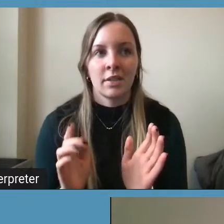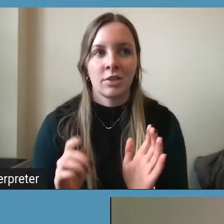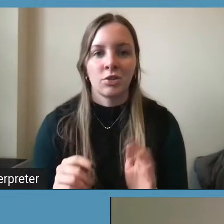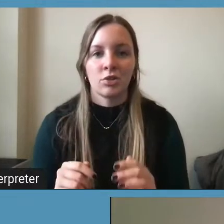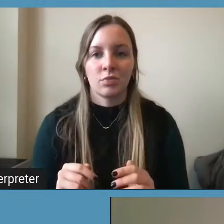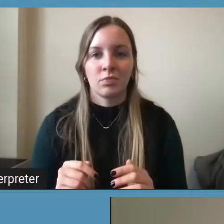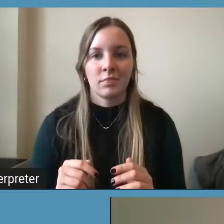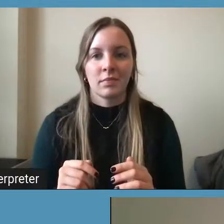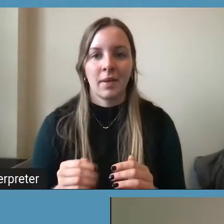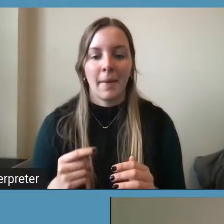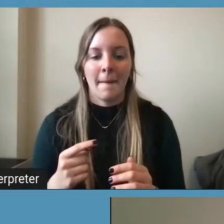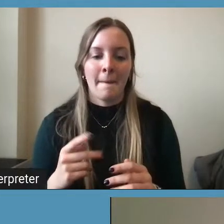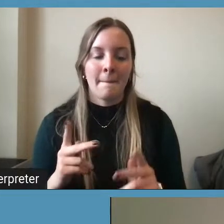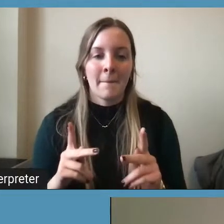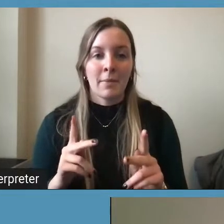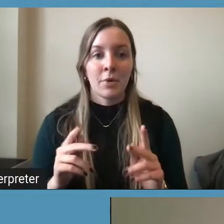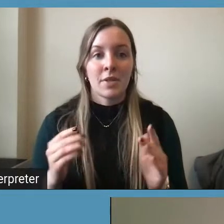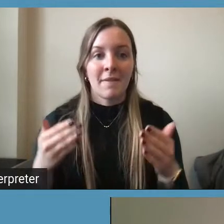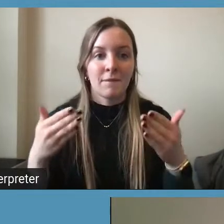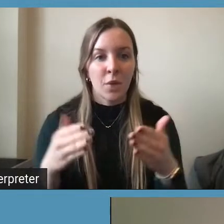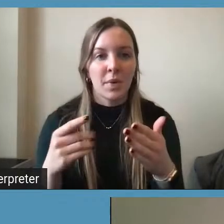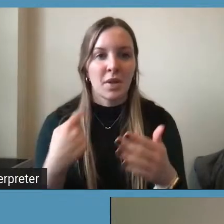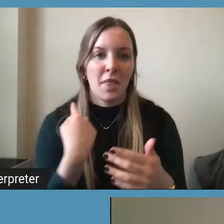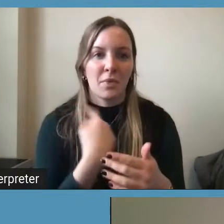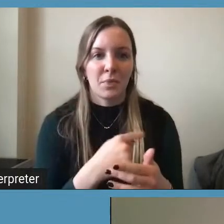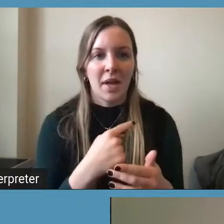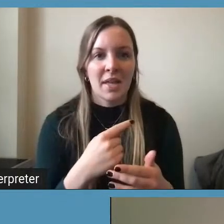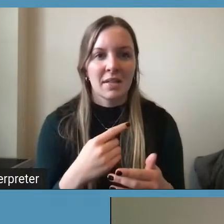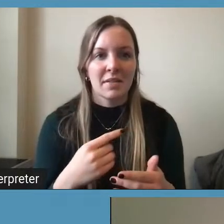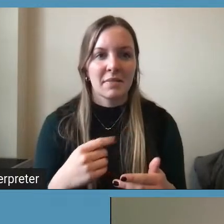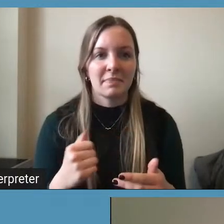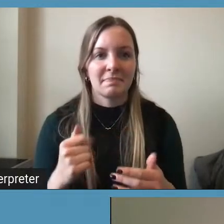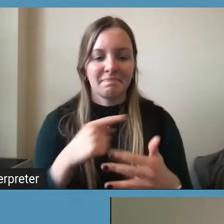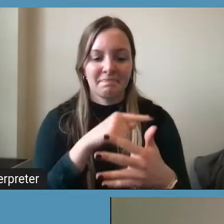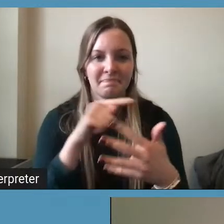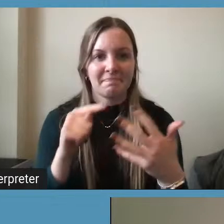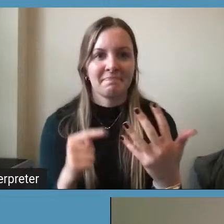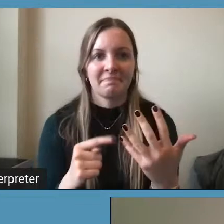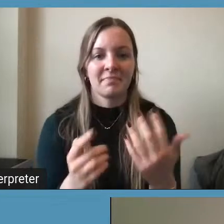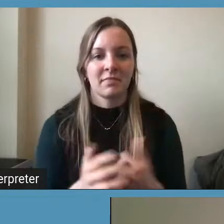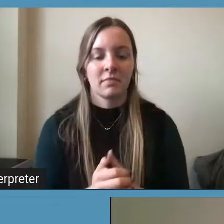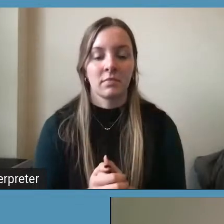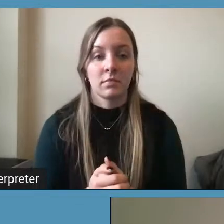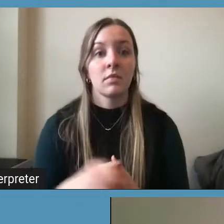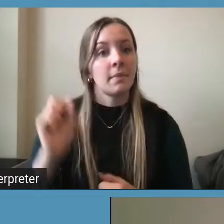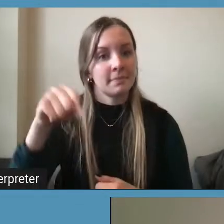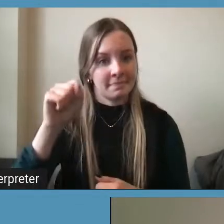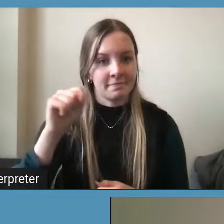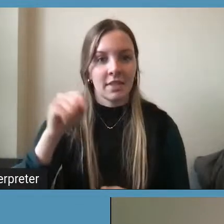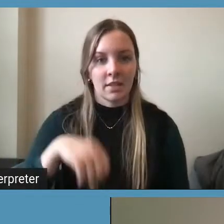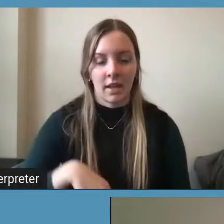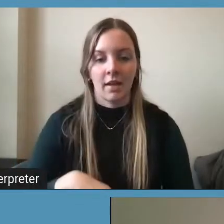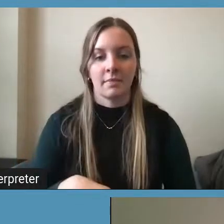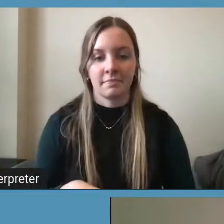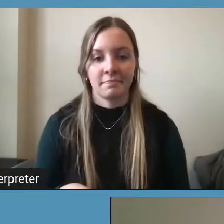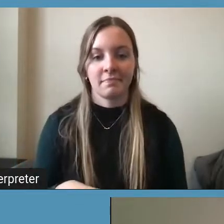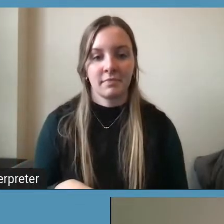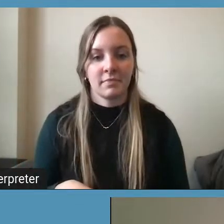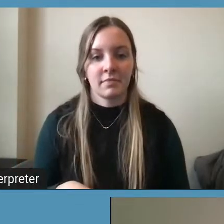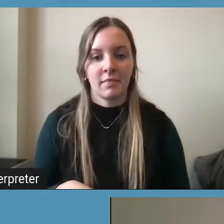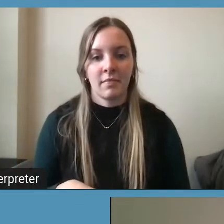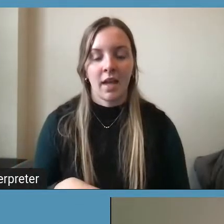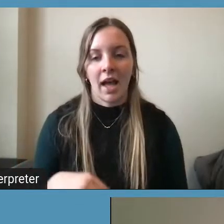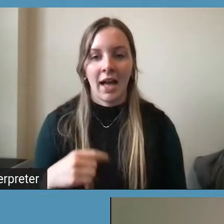be, that might be lost? Mm-hmm. Yeah, absolutely. And I think, I mean, we talk about that all. I didn't talk about it in